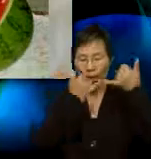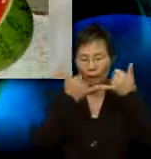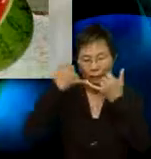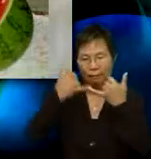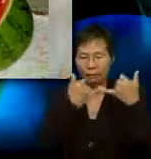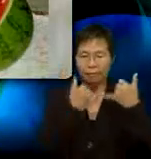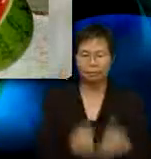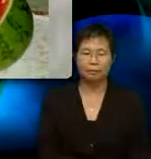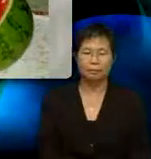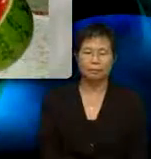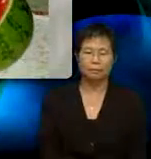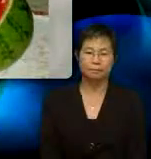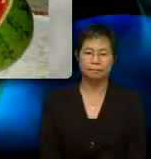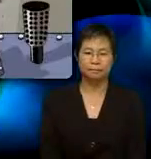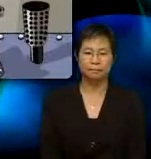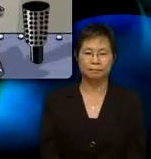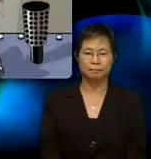watermelon,